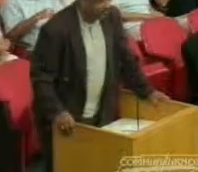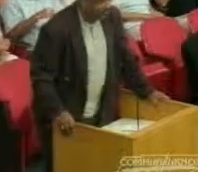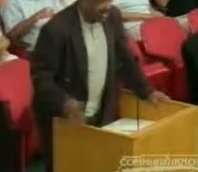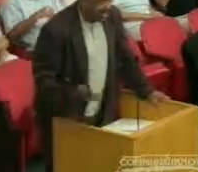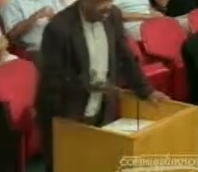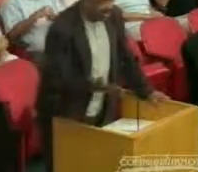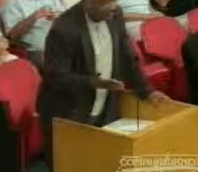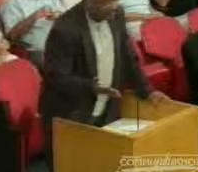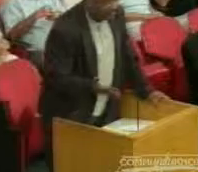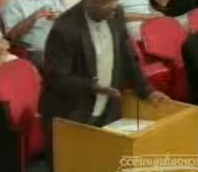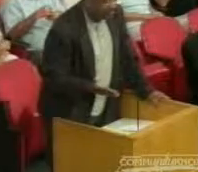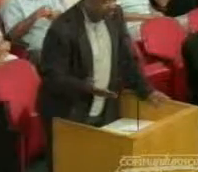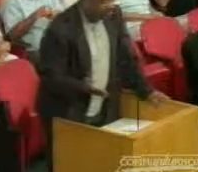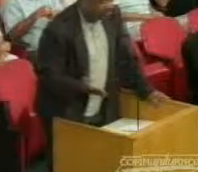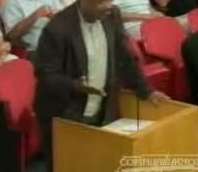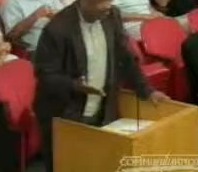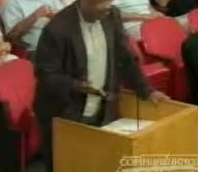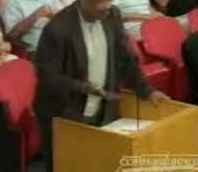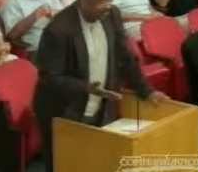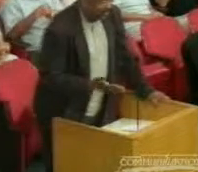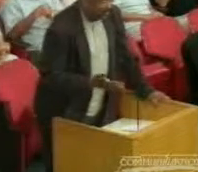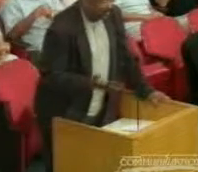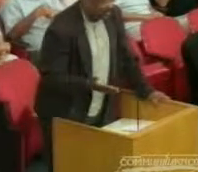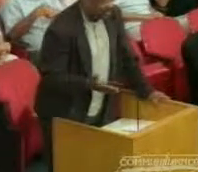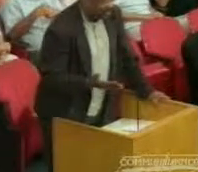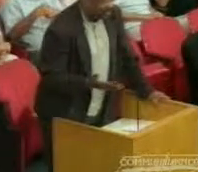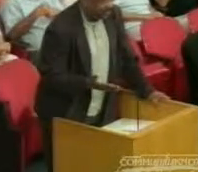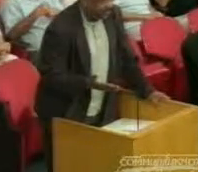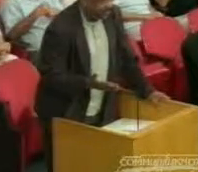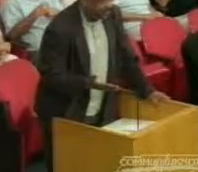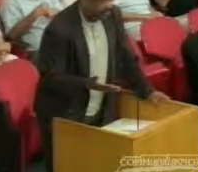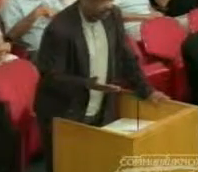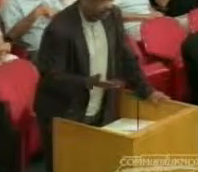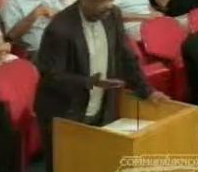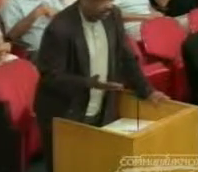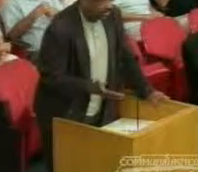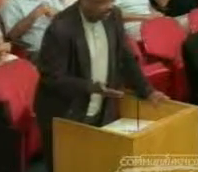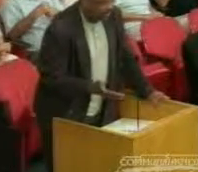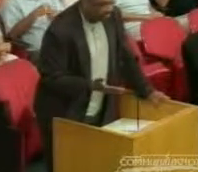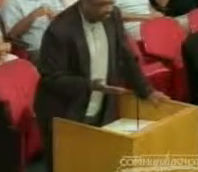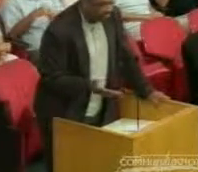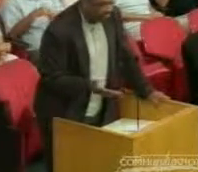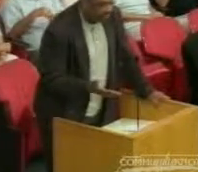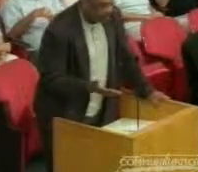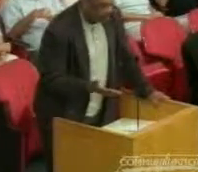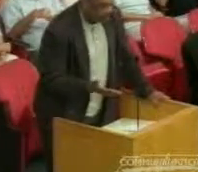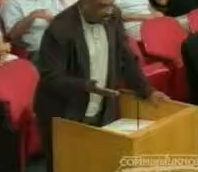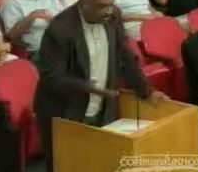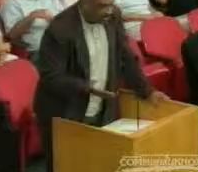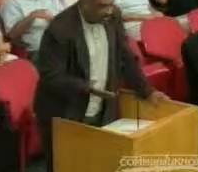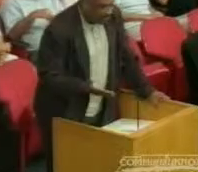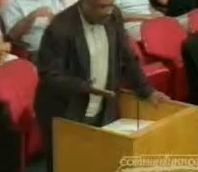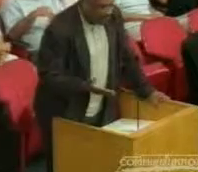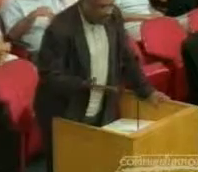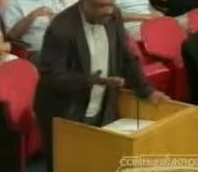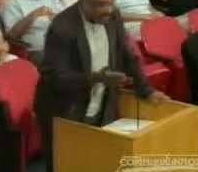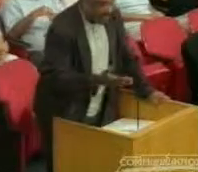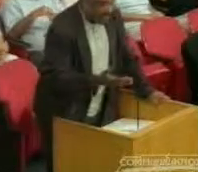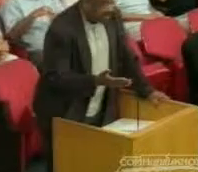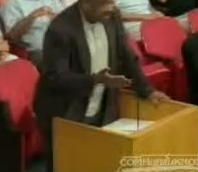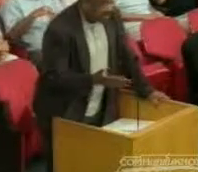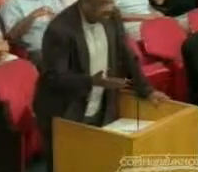and get this on the record because I understand politics, and I can take a